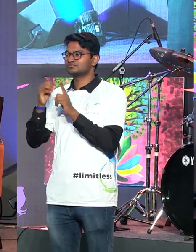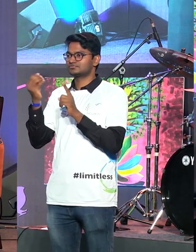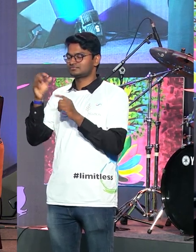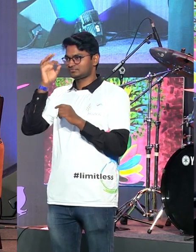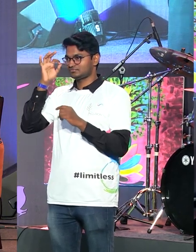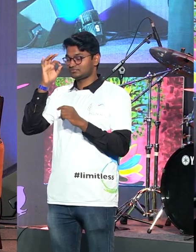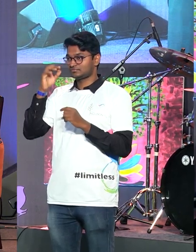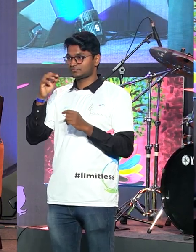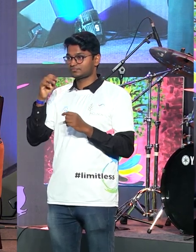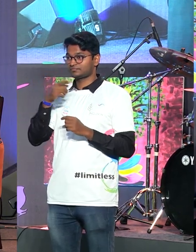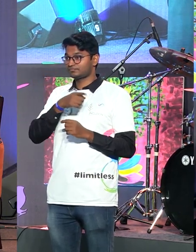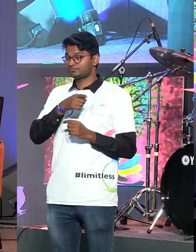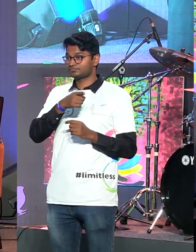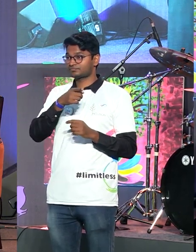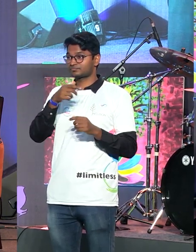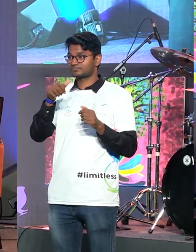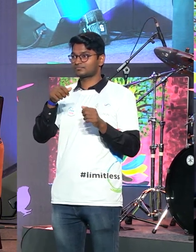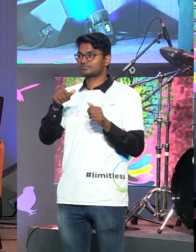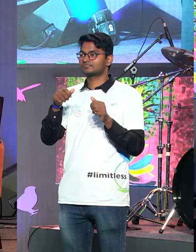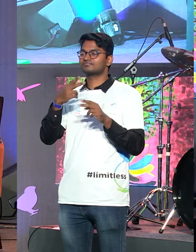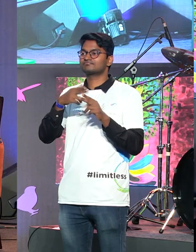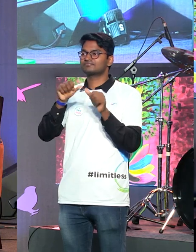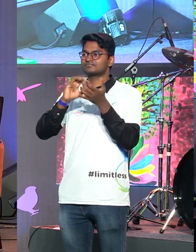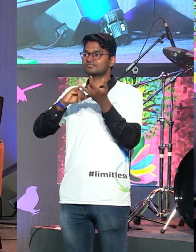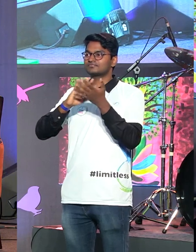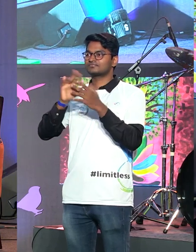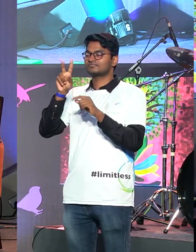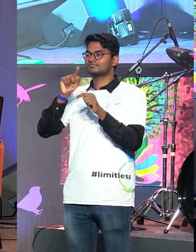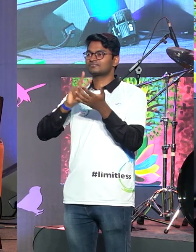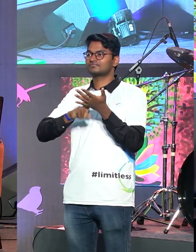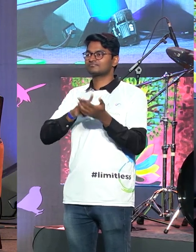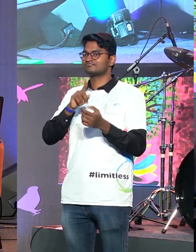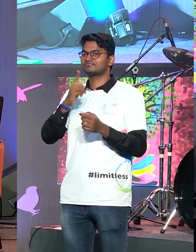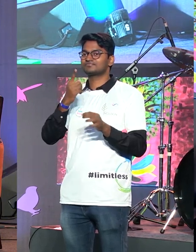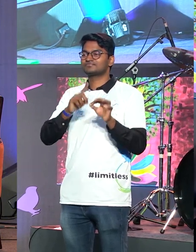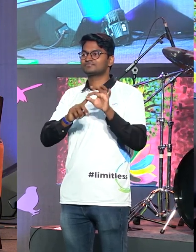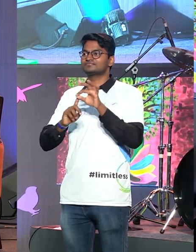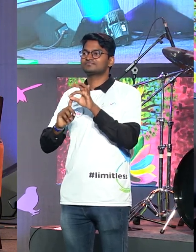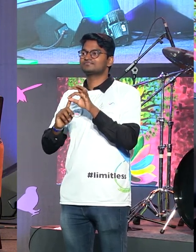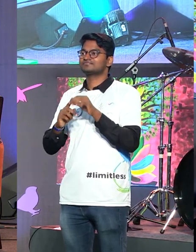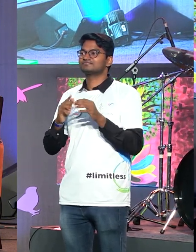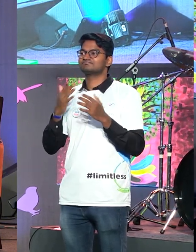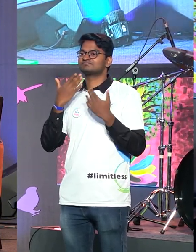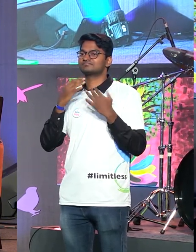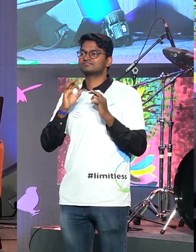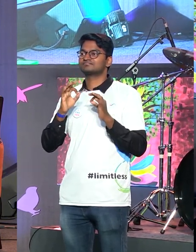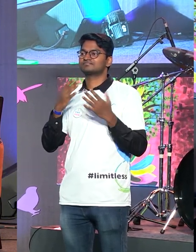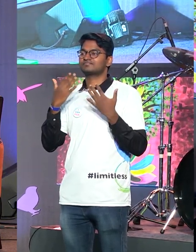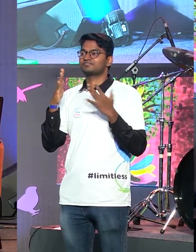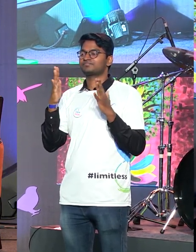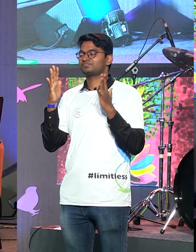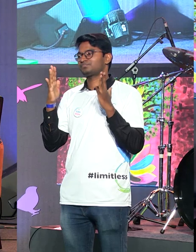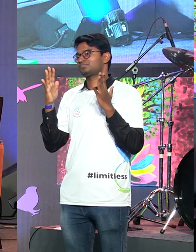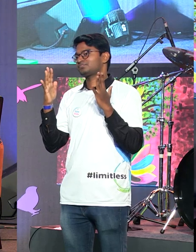you get claps for even asking questions, because the guys who are asking questions are such outstanding individuals. Yes. Ashwin,